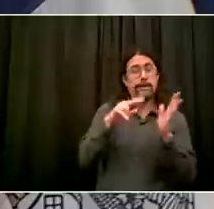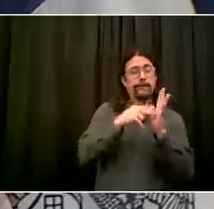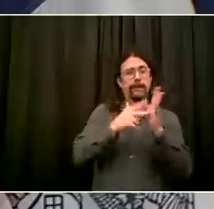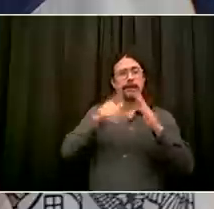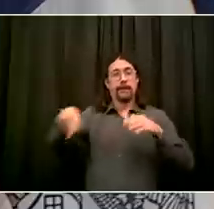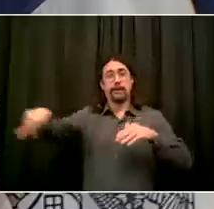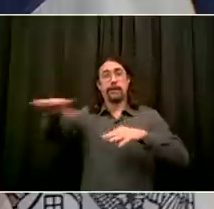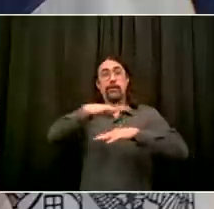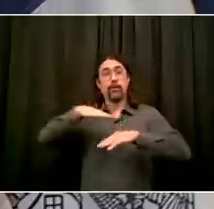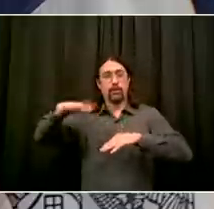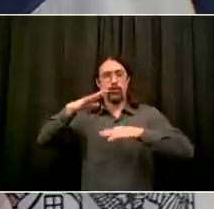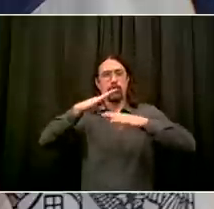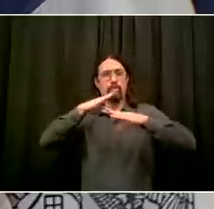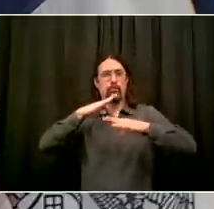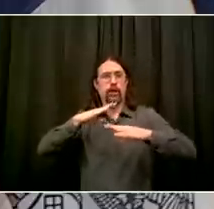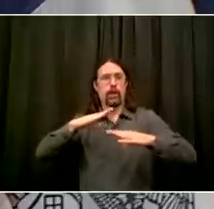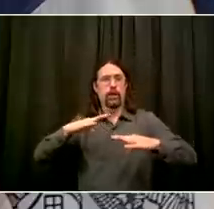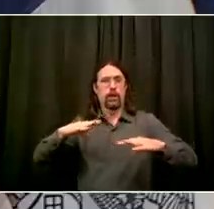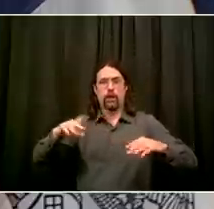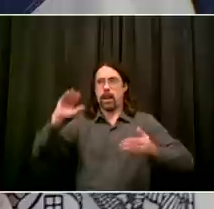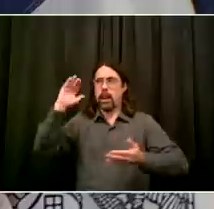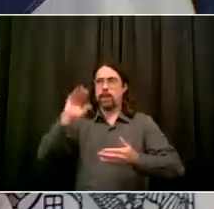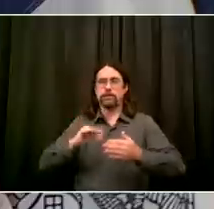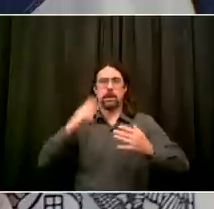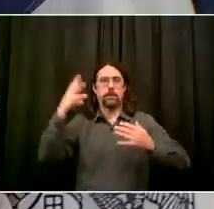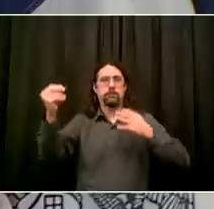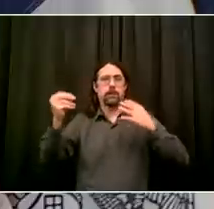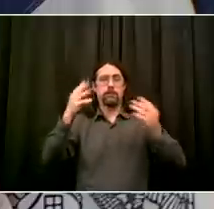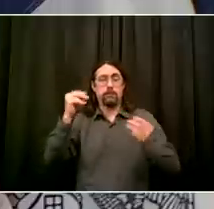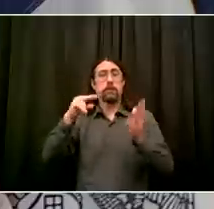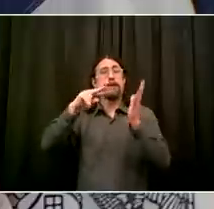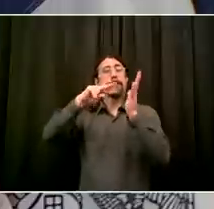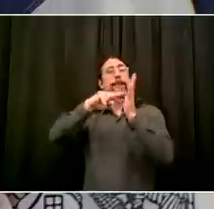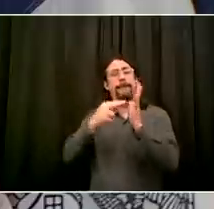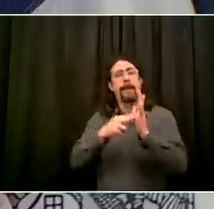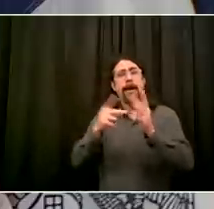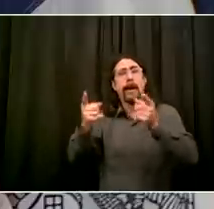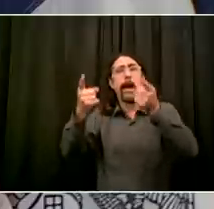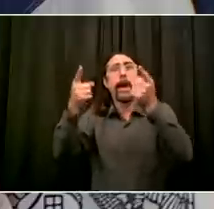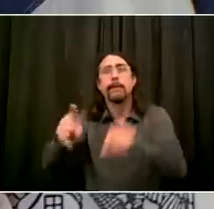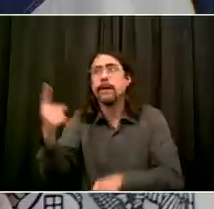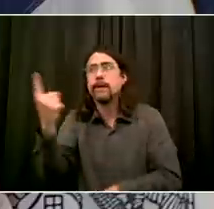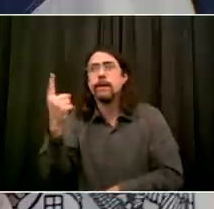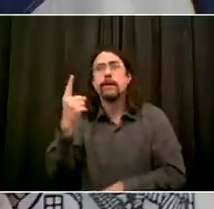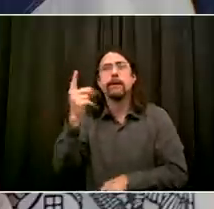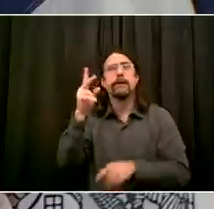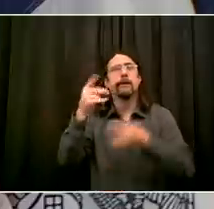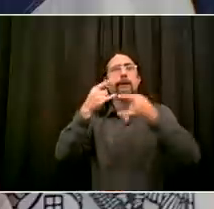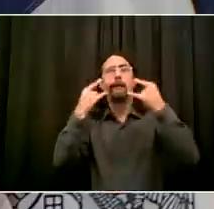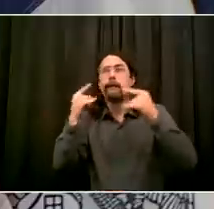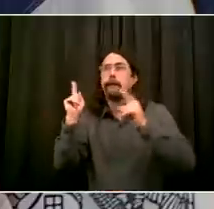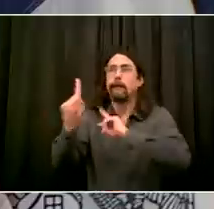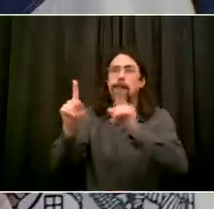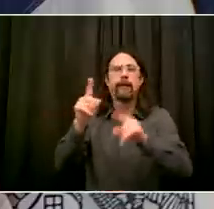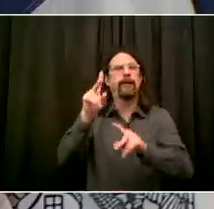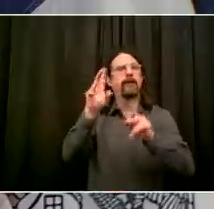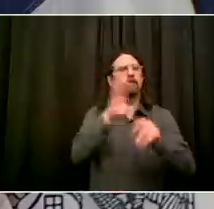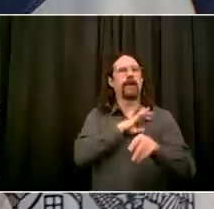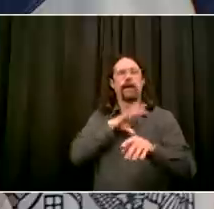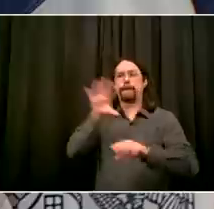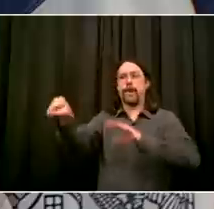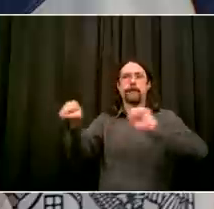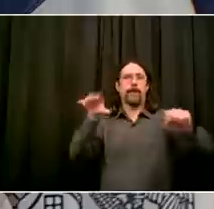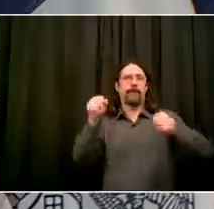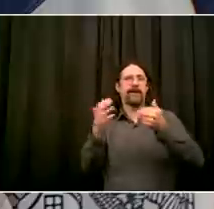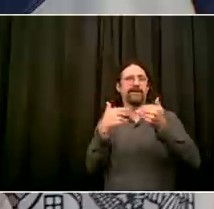Hi, I wanted to ask, coming off the businesses question, I know yesterday you said that you would close non-essential businesses. It's contrary